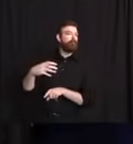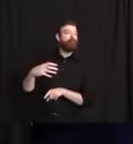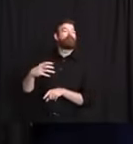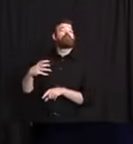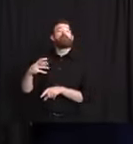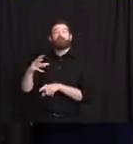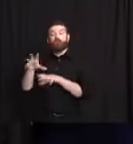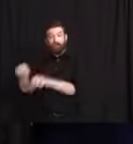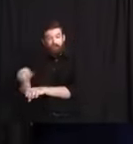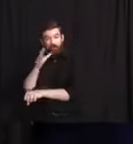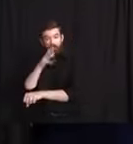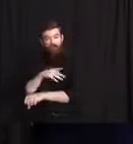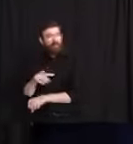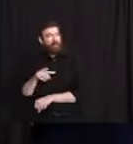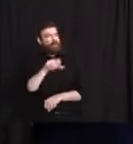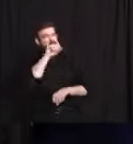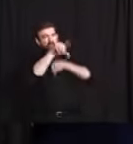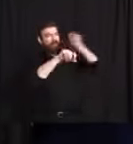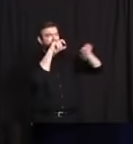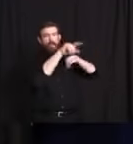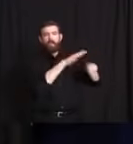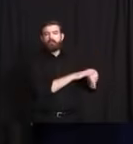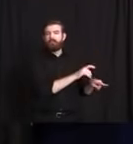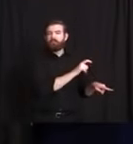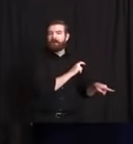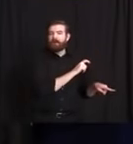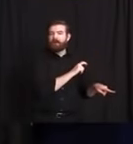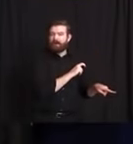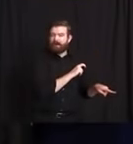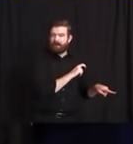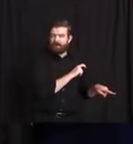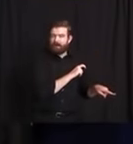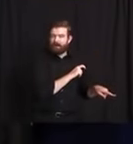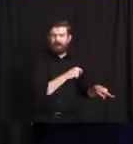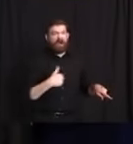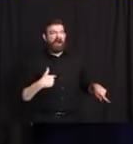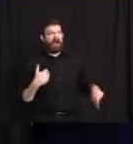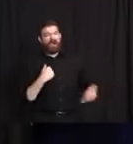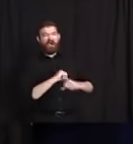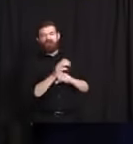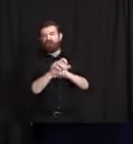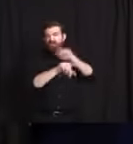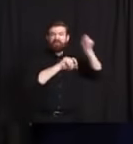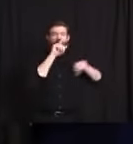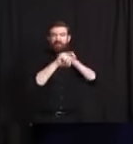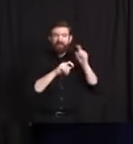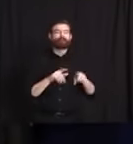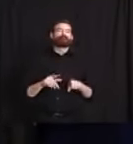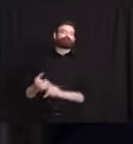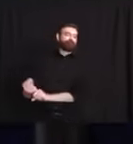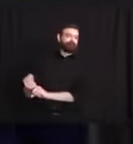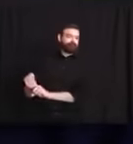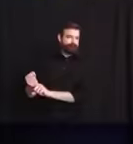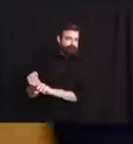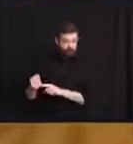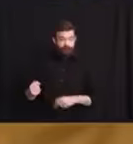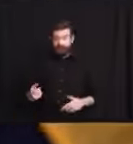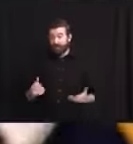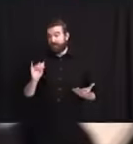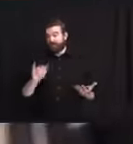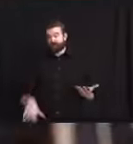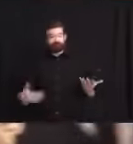officer, claiming that she had COVID-19. That's my compliance report, Governor. Pat, thank you. I